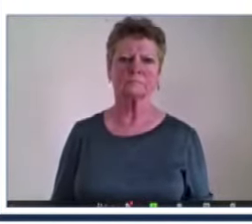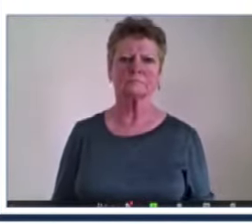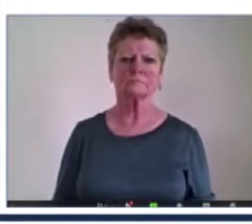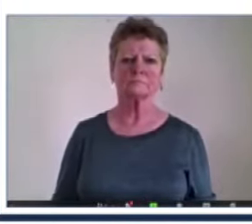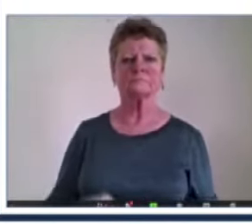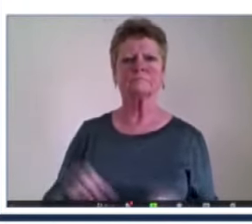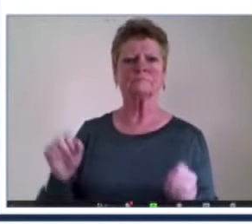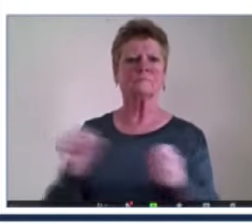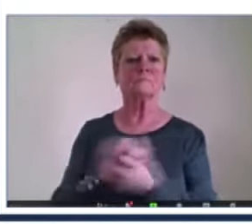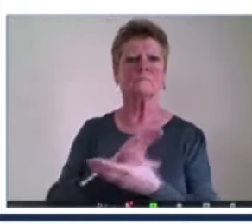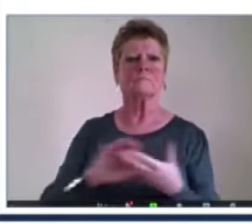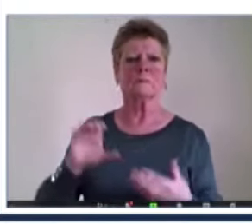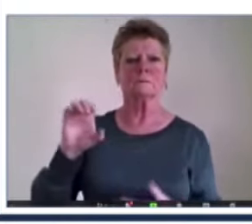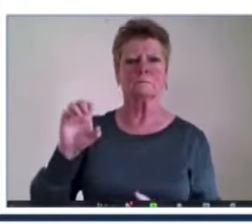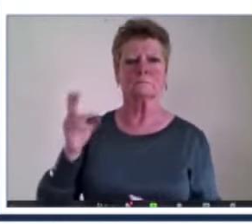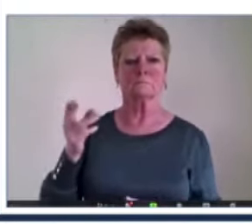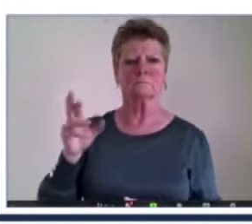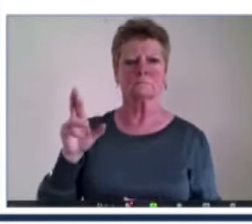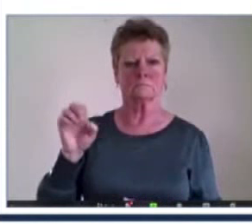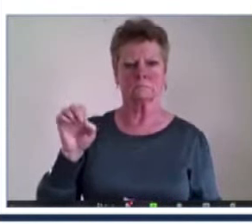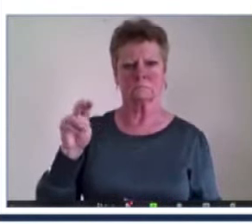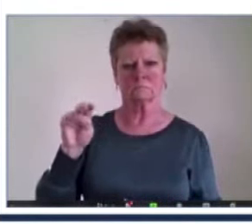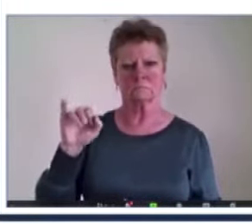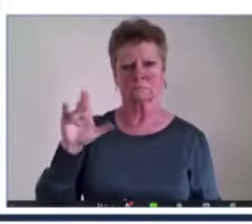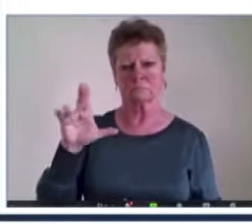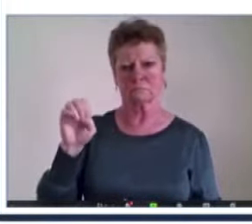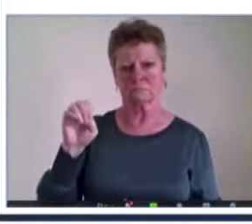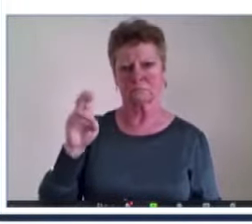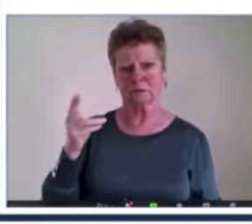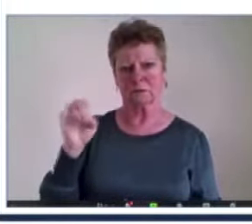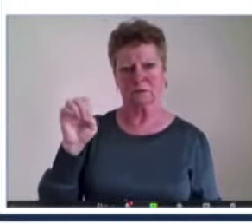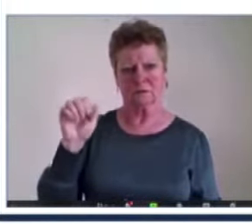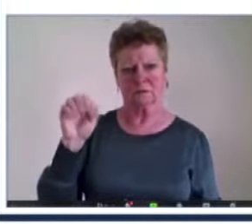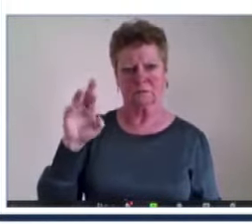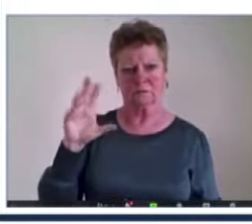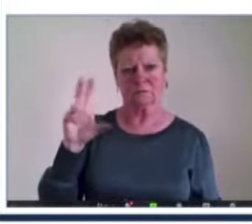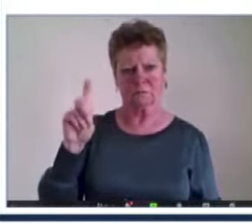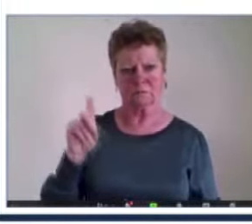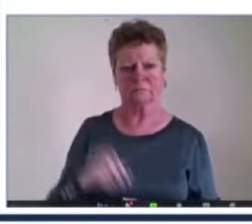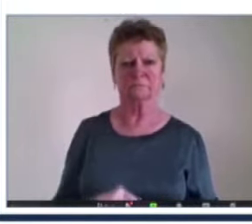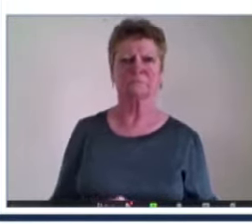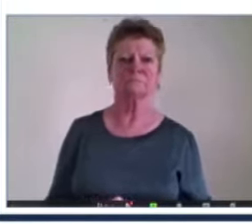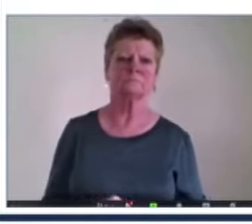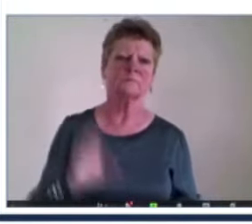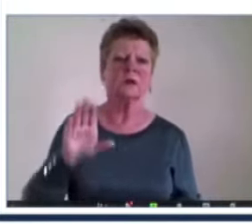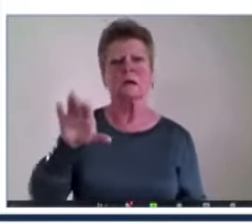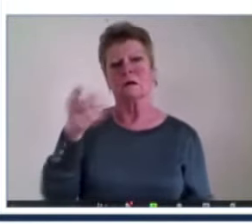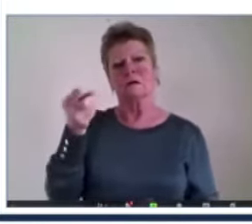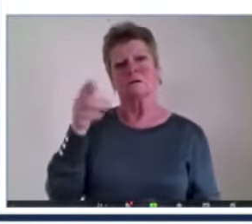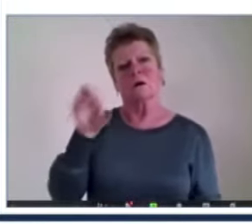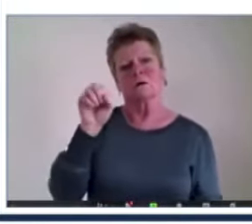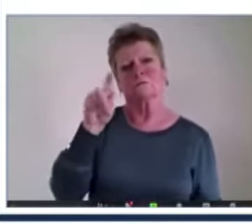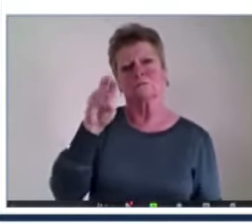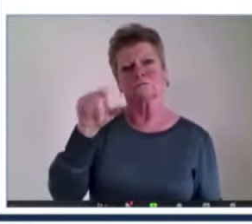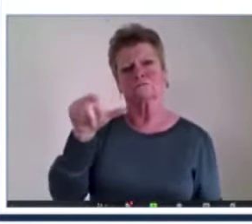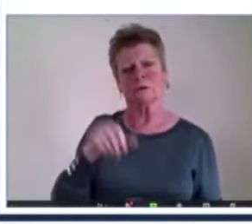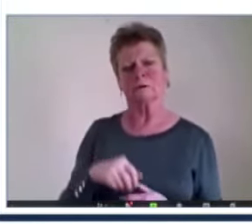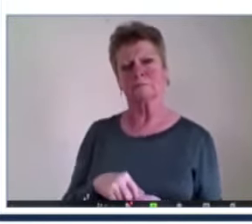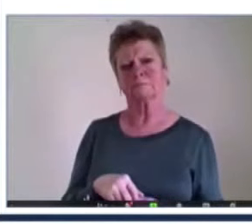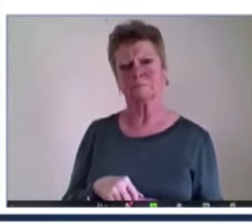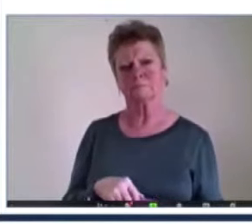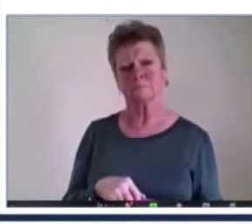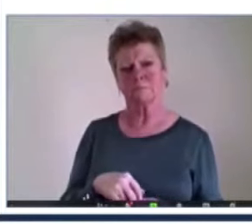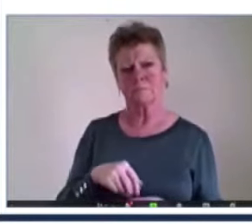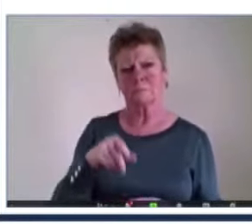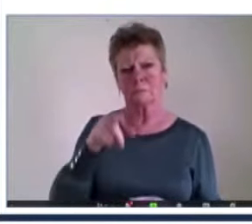Chronicle Herald. Go ahead, John. Thank you. Dr. Strang, you say that we